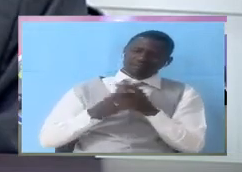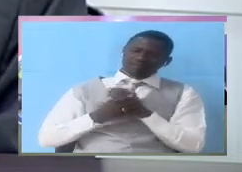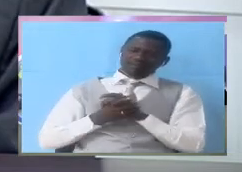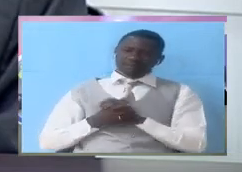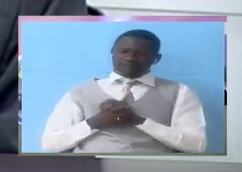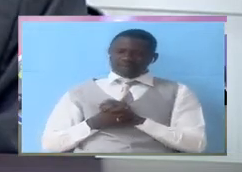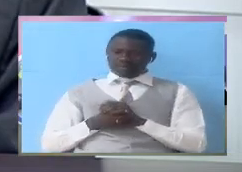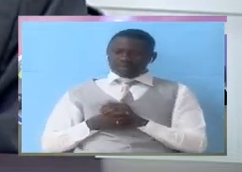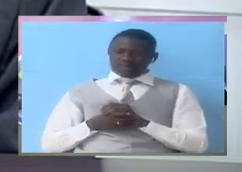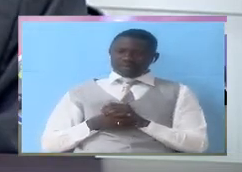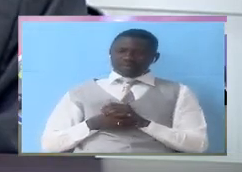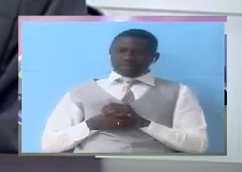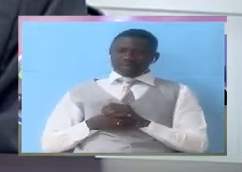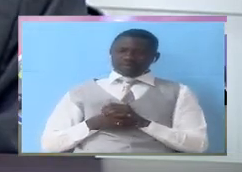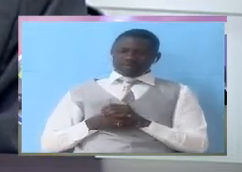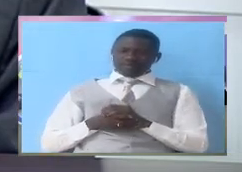was